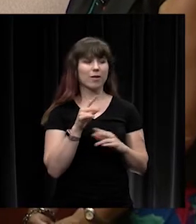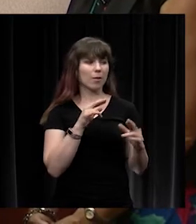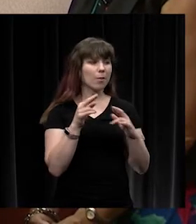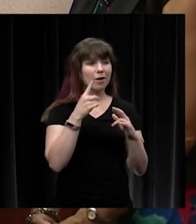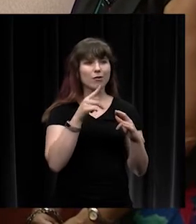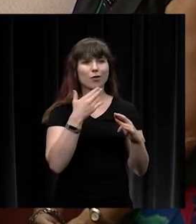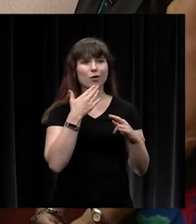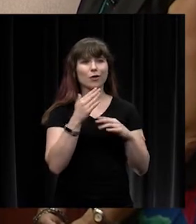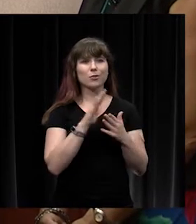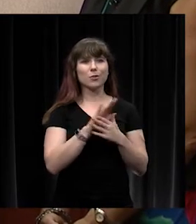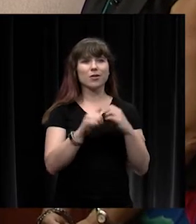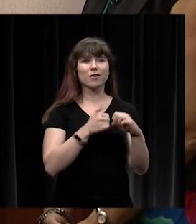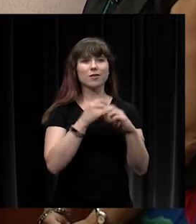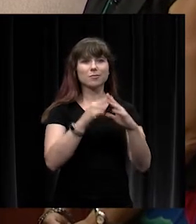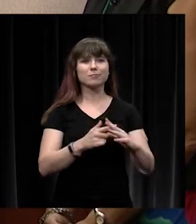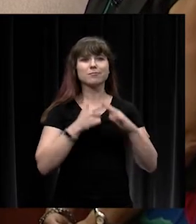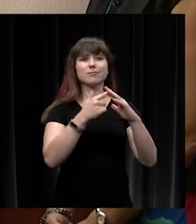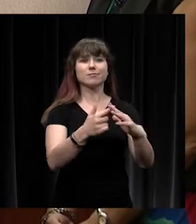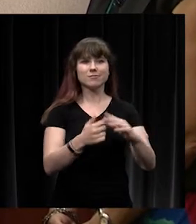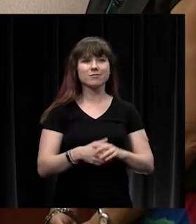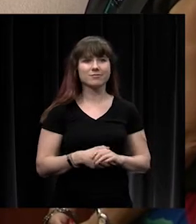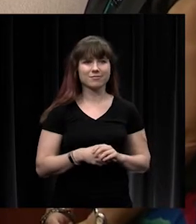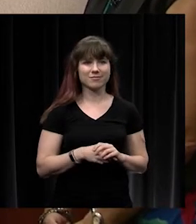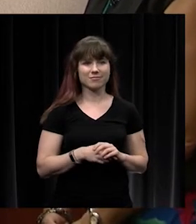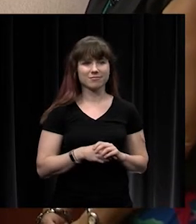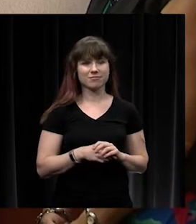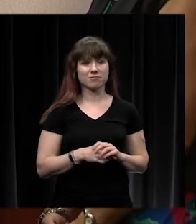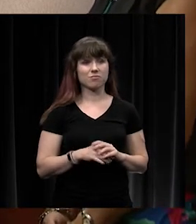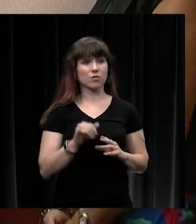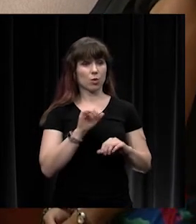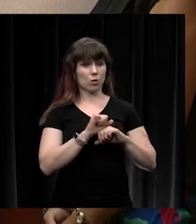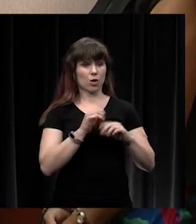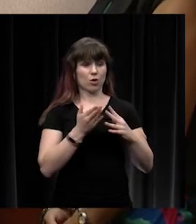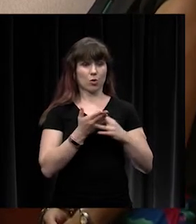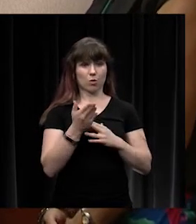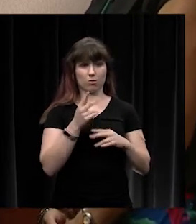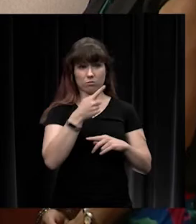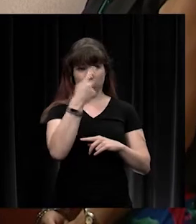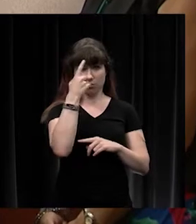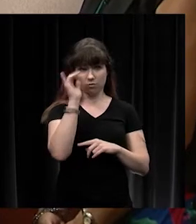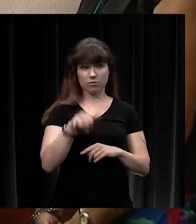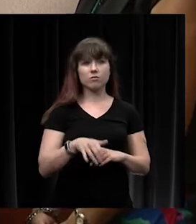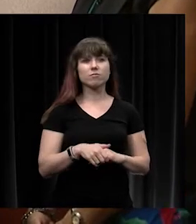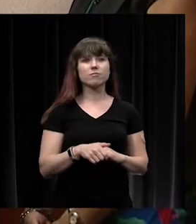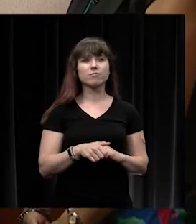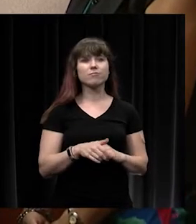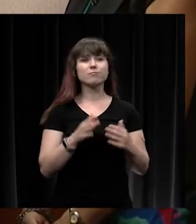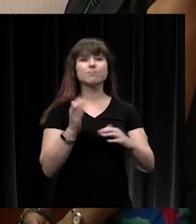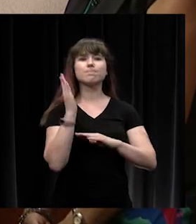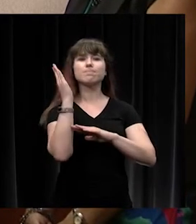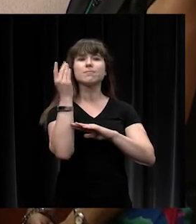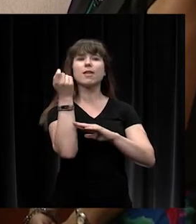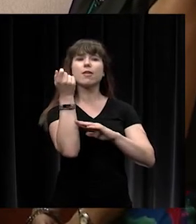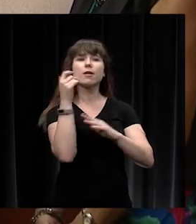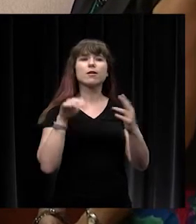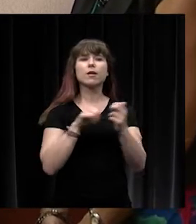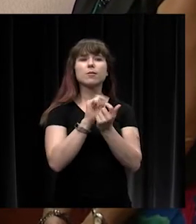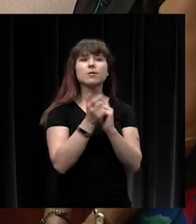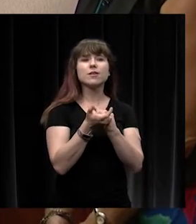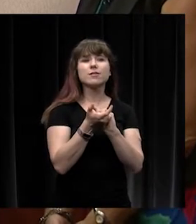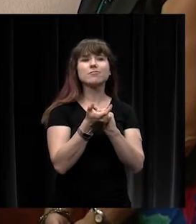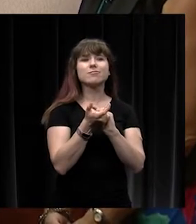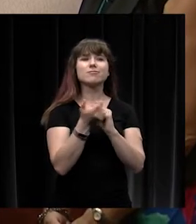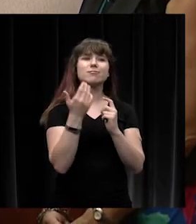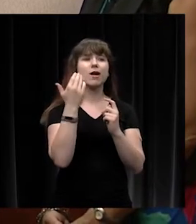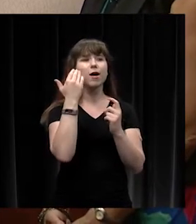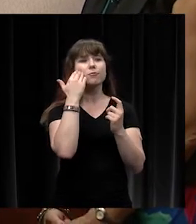school year, as well as we have been working throughout the summer. And so we're going to be presenting to you a little update to give you an